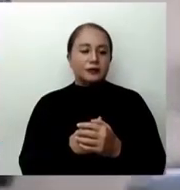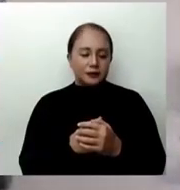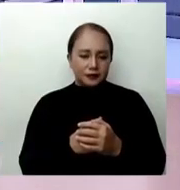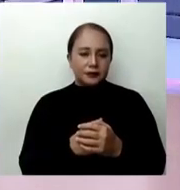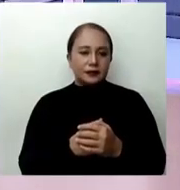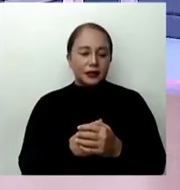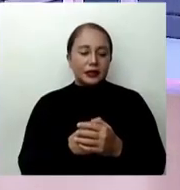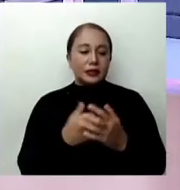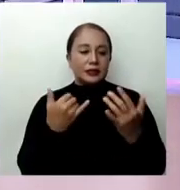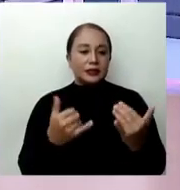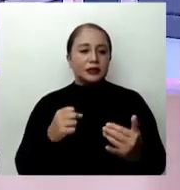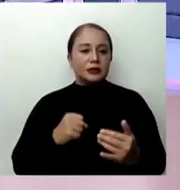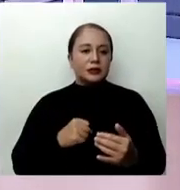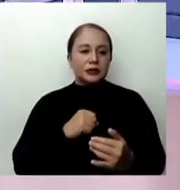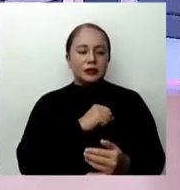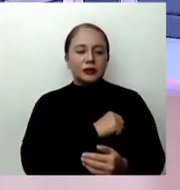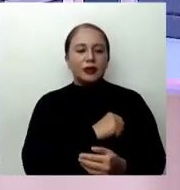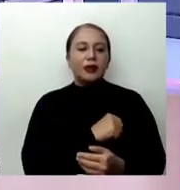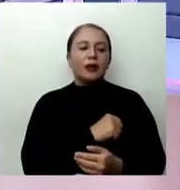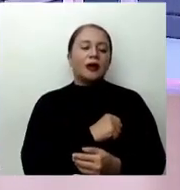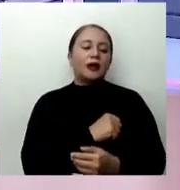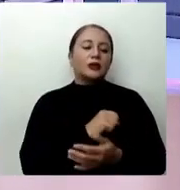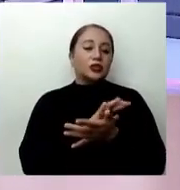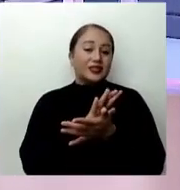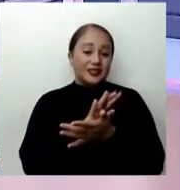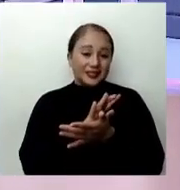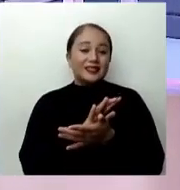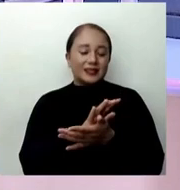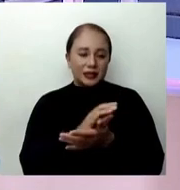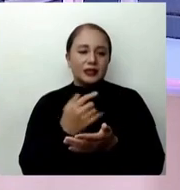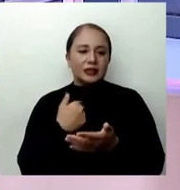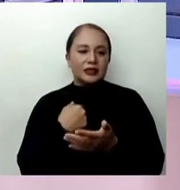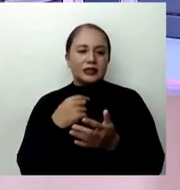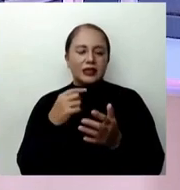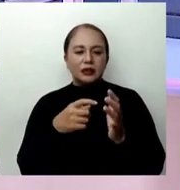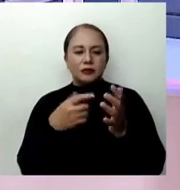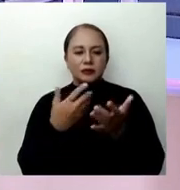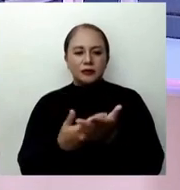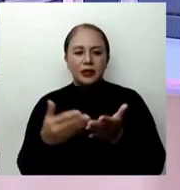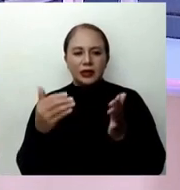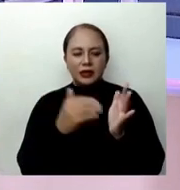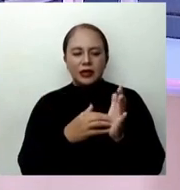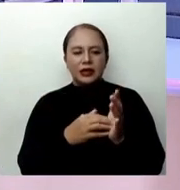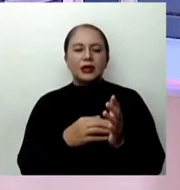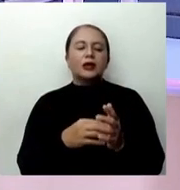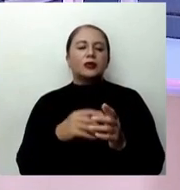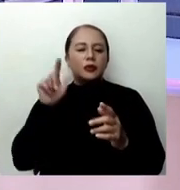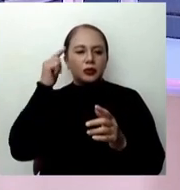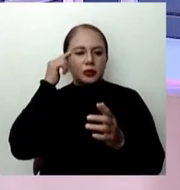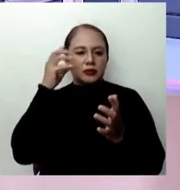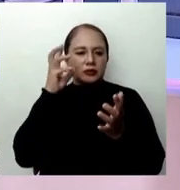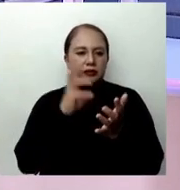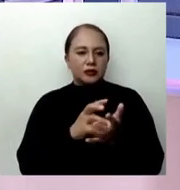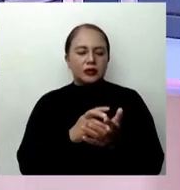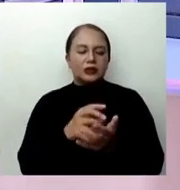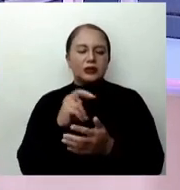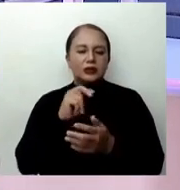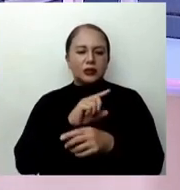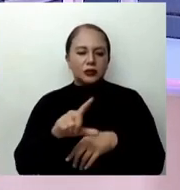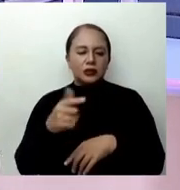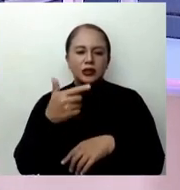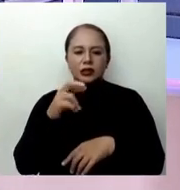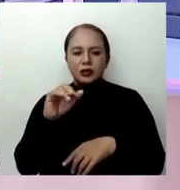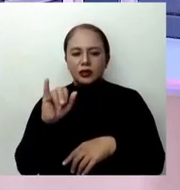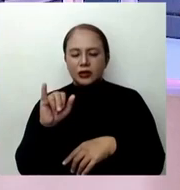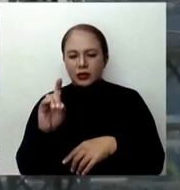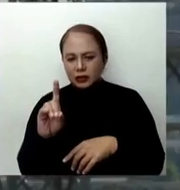Now, Senator Francis Escudero warns against the reacquisition of government stake in the National Grid Corporation of the Philippines. He says